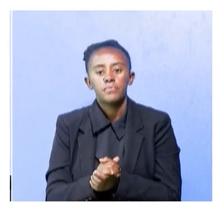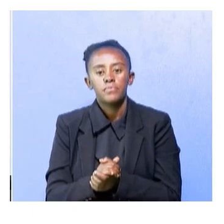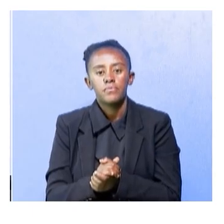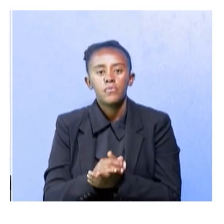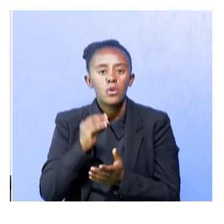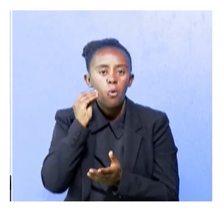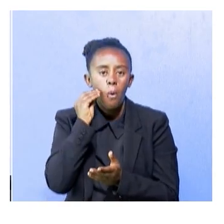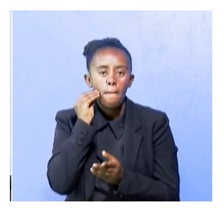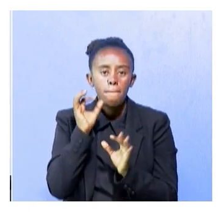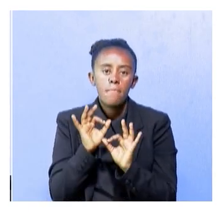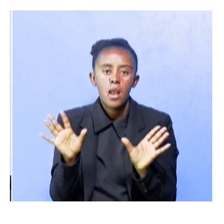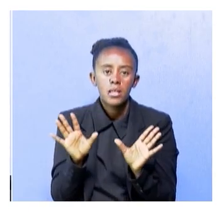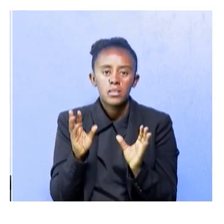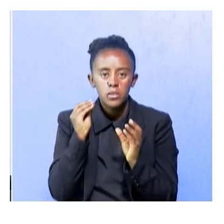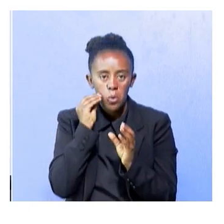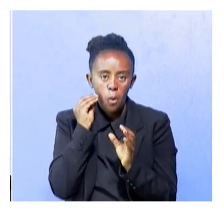homeless.